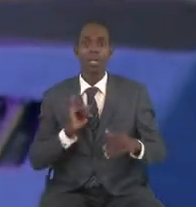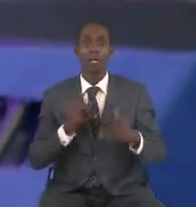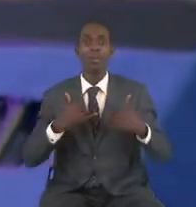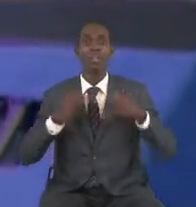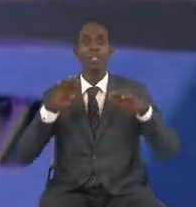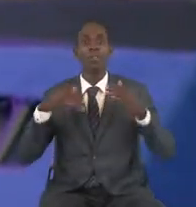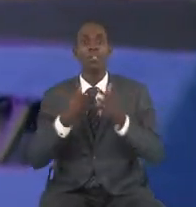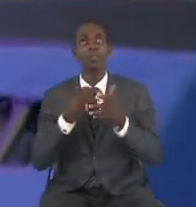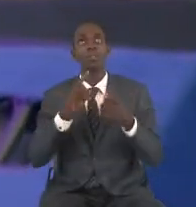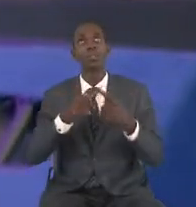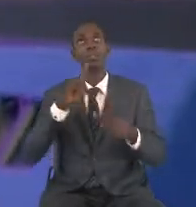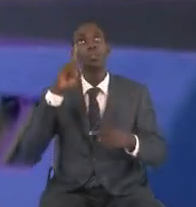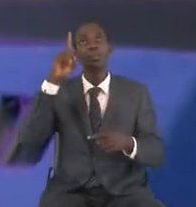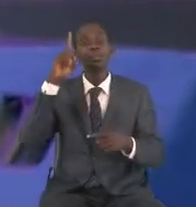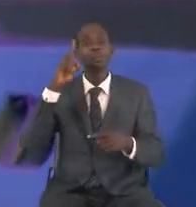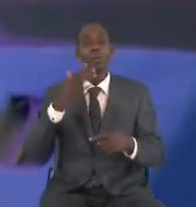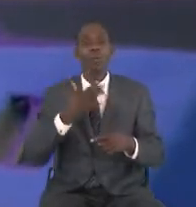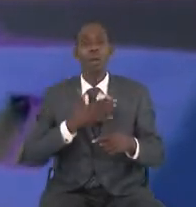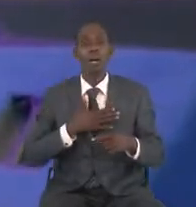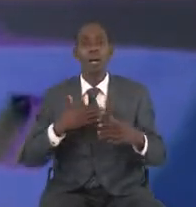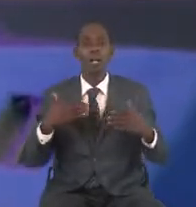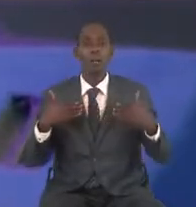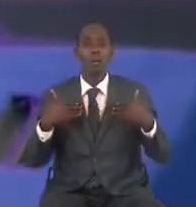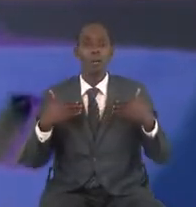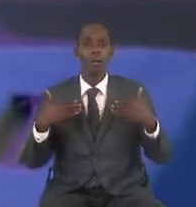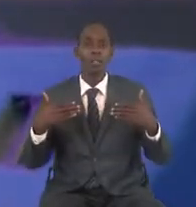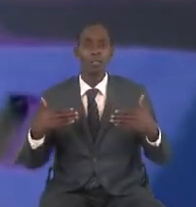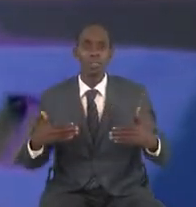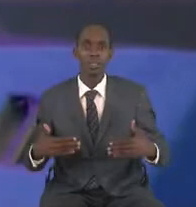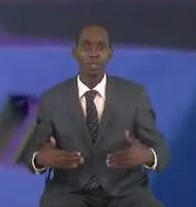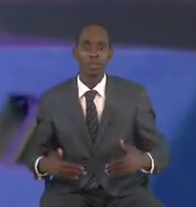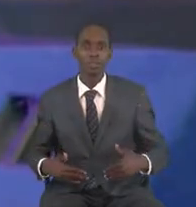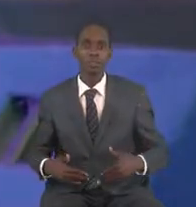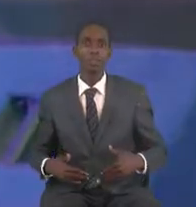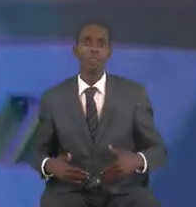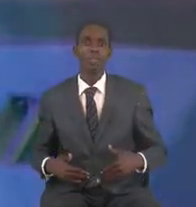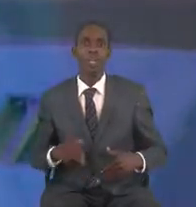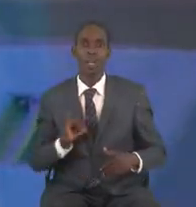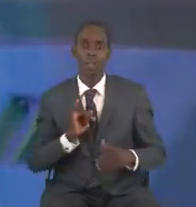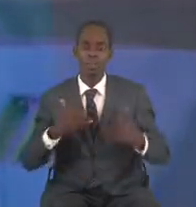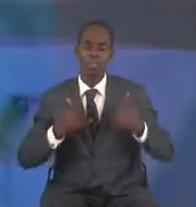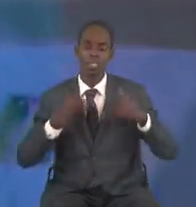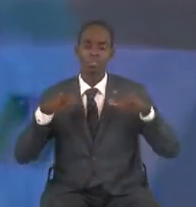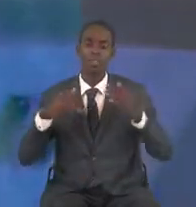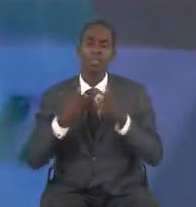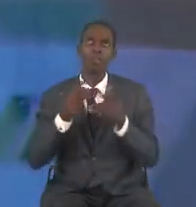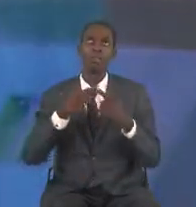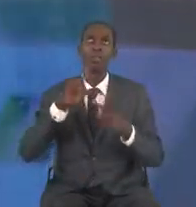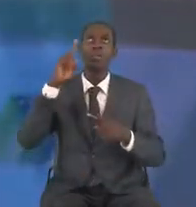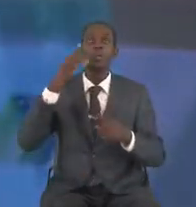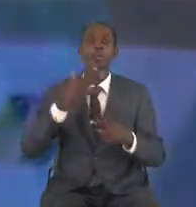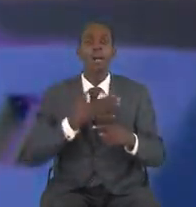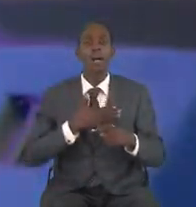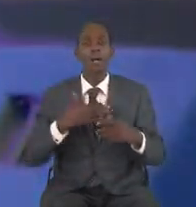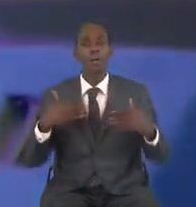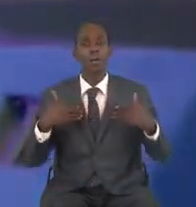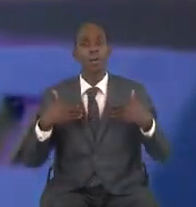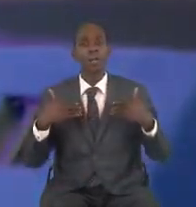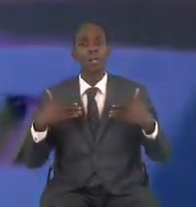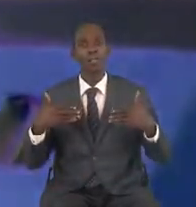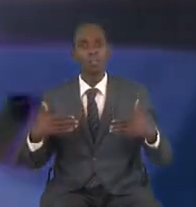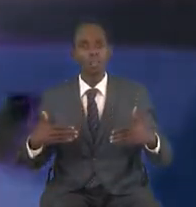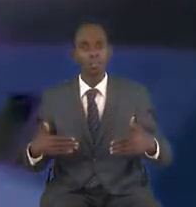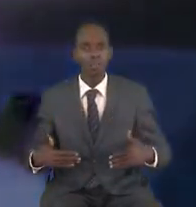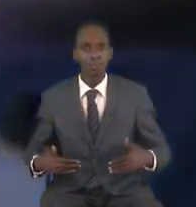I'm giving to you my body, I'm giving to you my